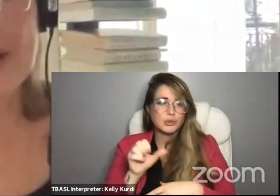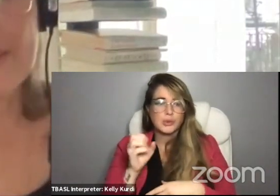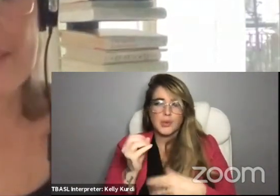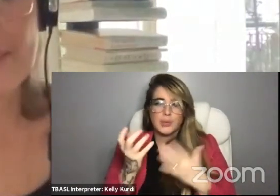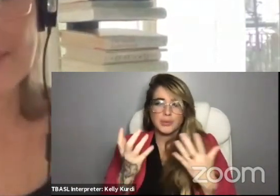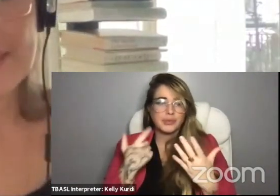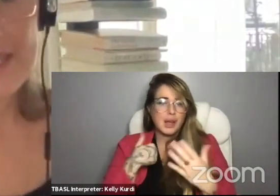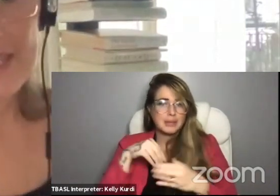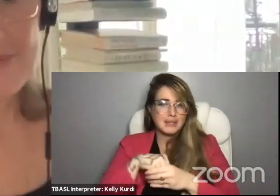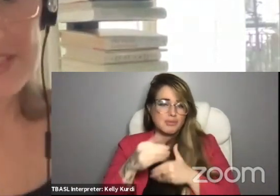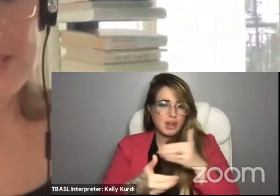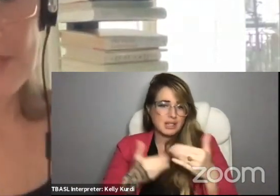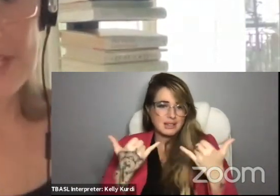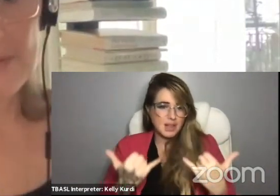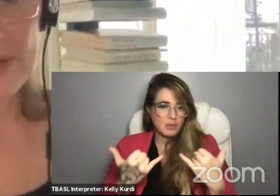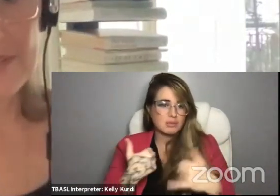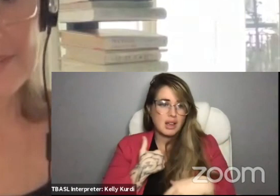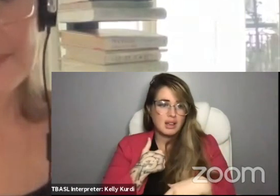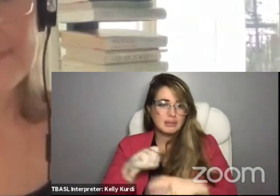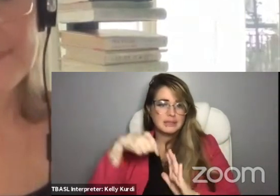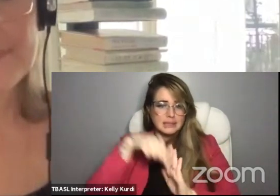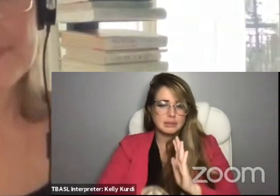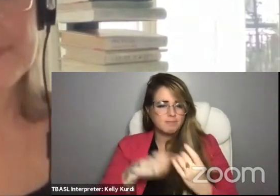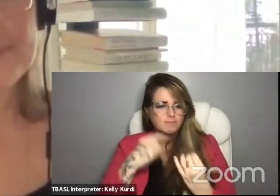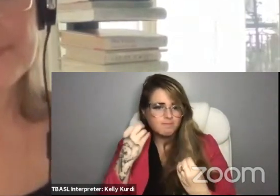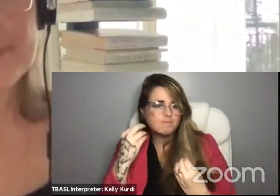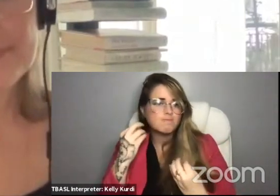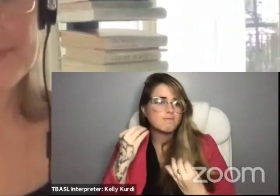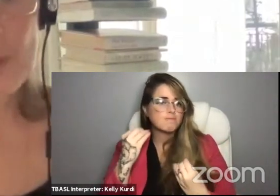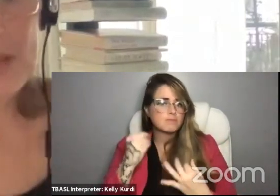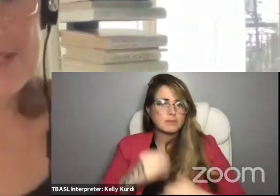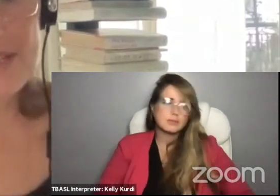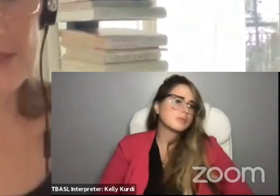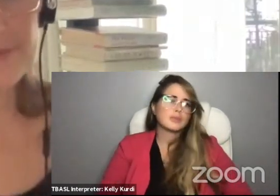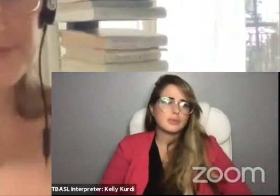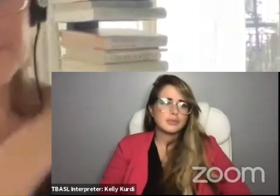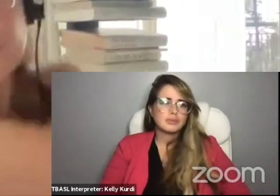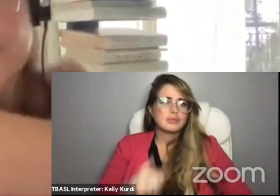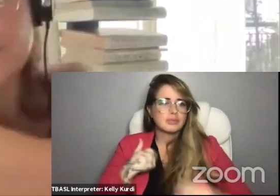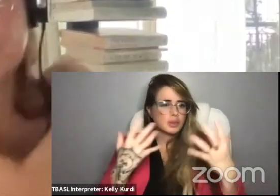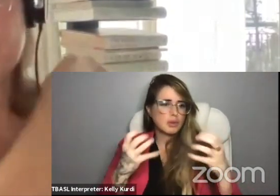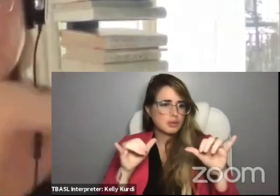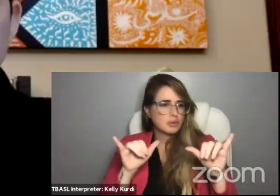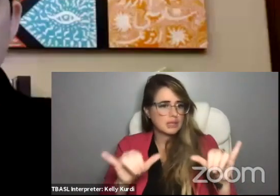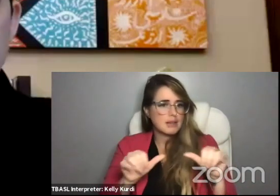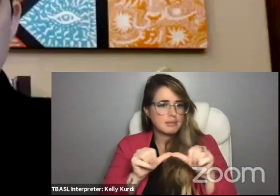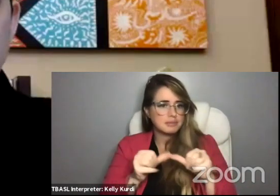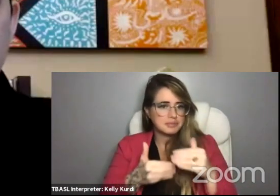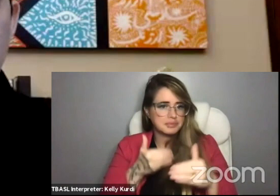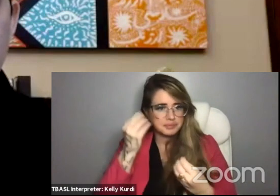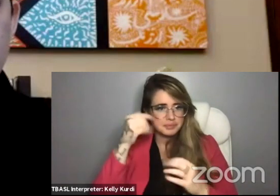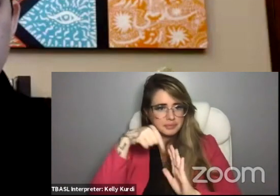I'm just in process. I'm just deeply in process. I want to stay so. Thank you so